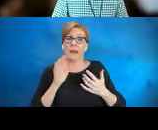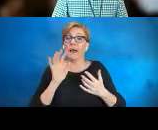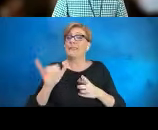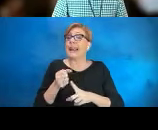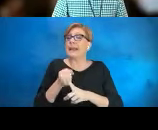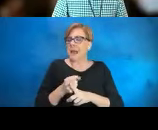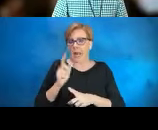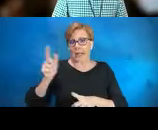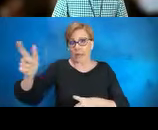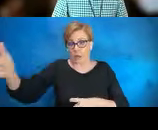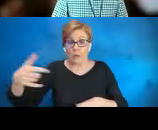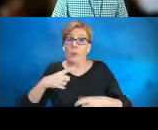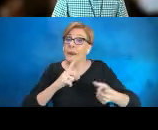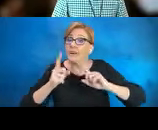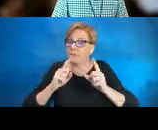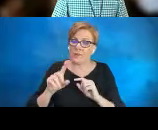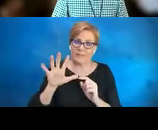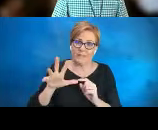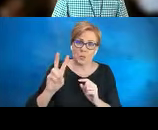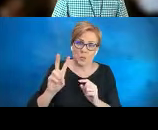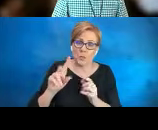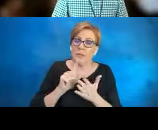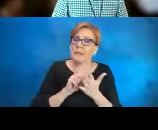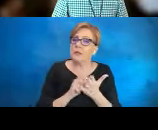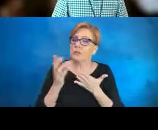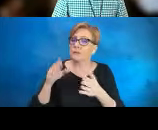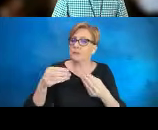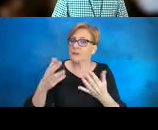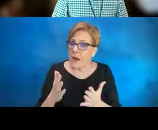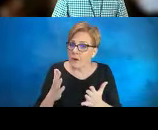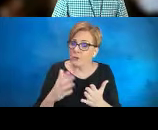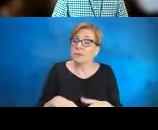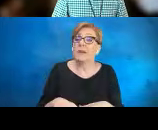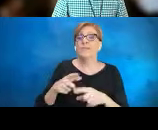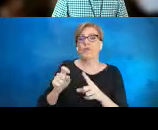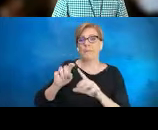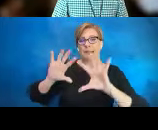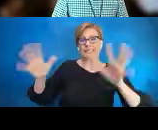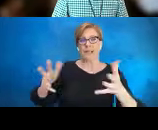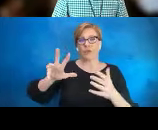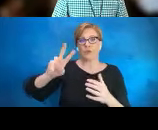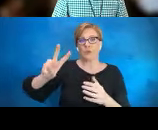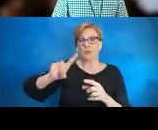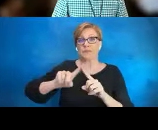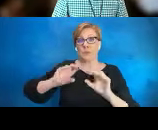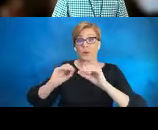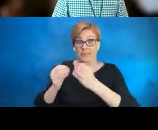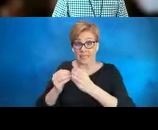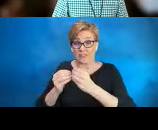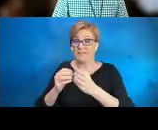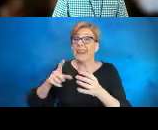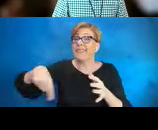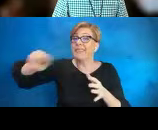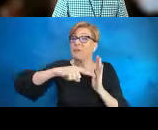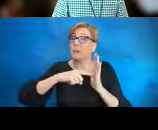interviewed 52 different legal service providers across 32 organizations that together represented over 8,000